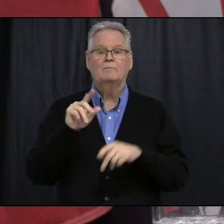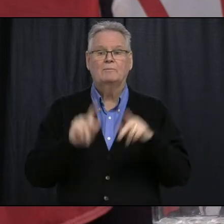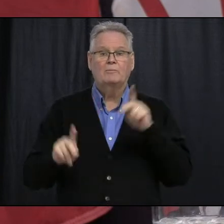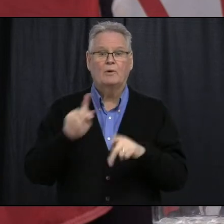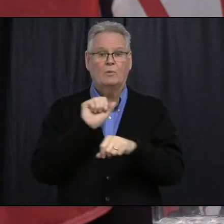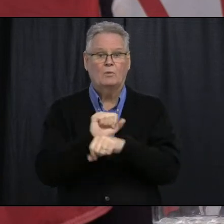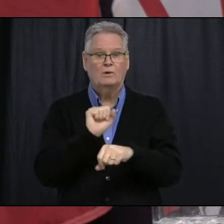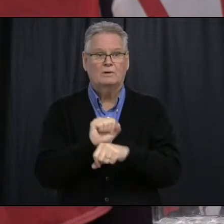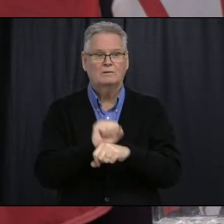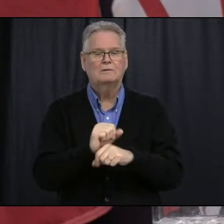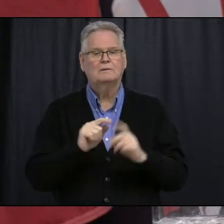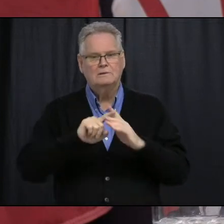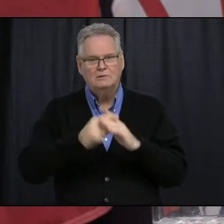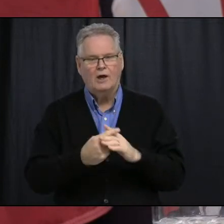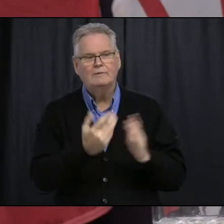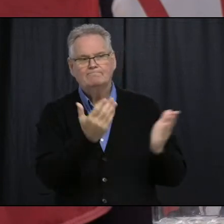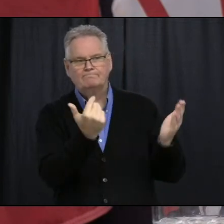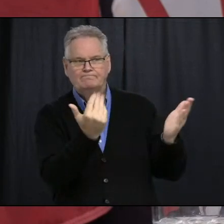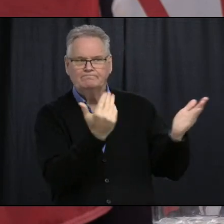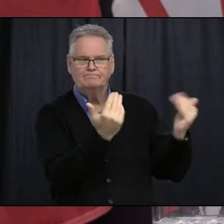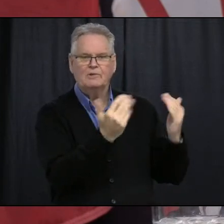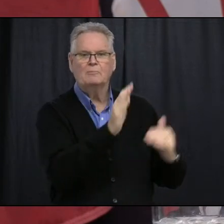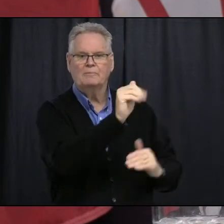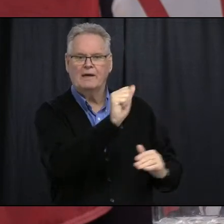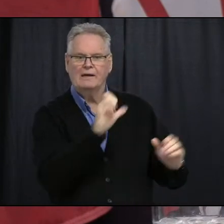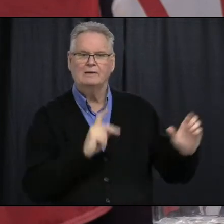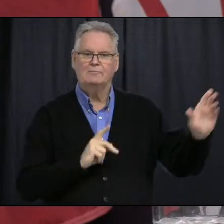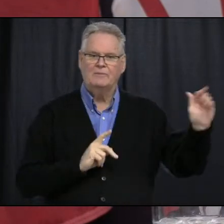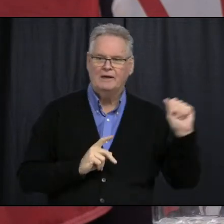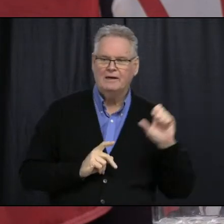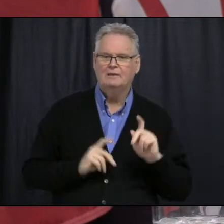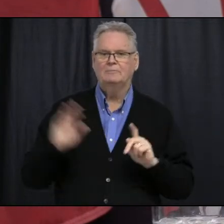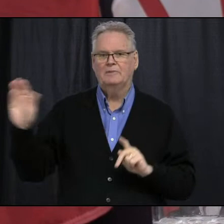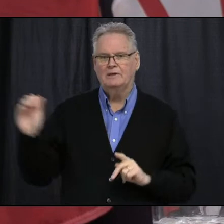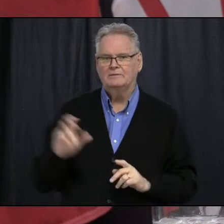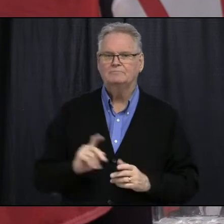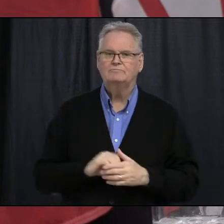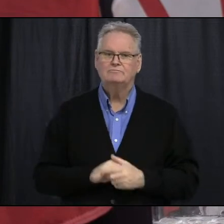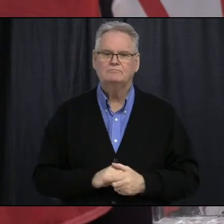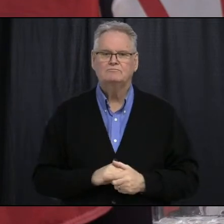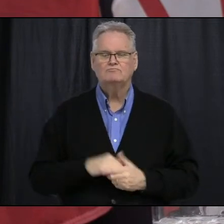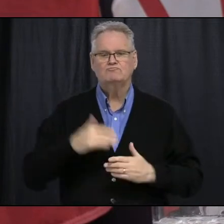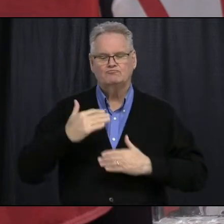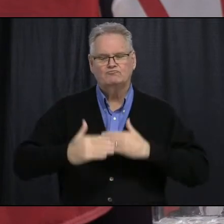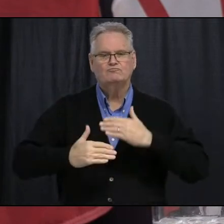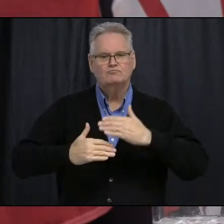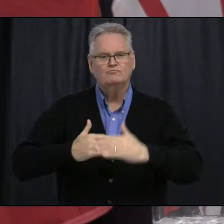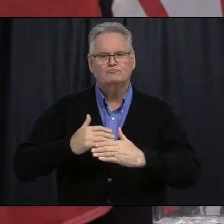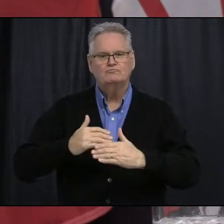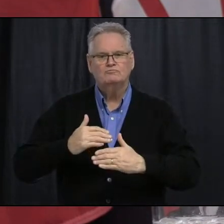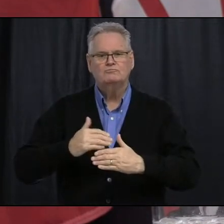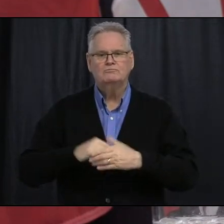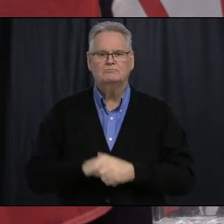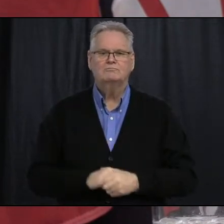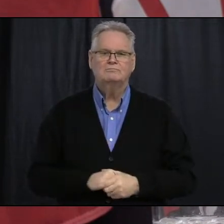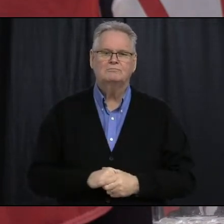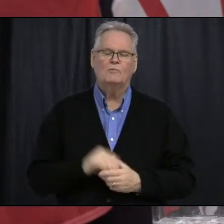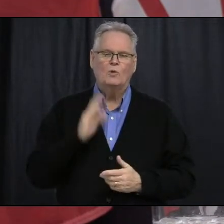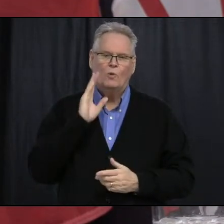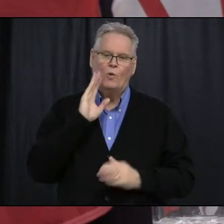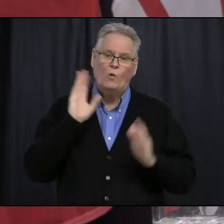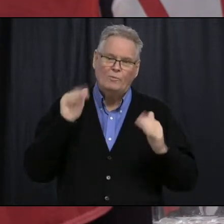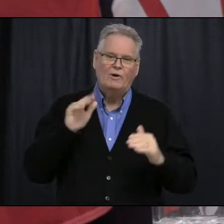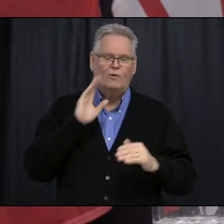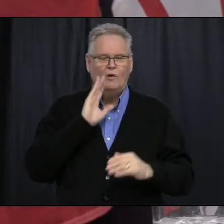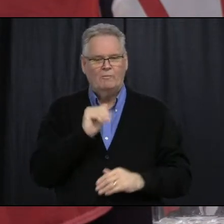as we ramp back up to something nearer our normal work life. We're also working with the regional